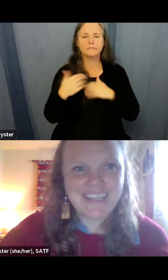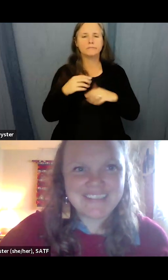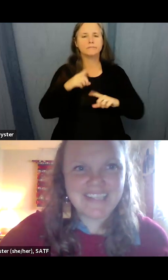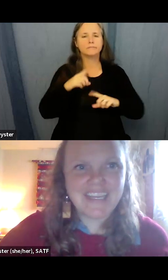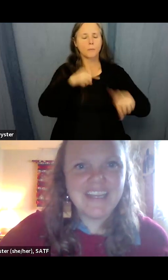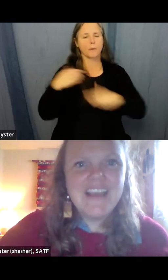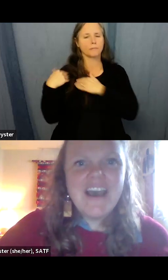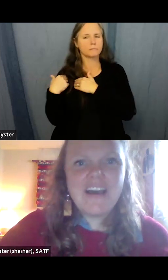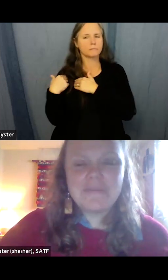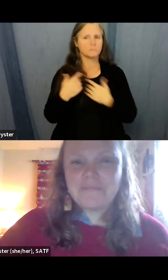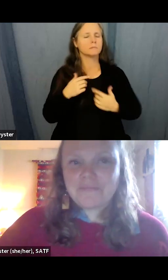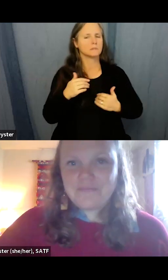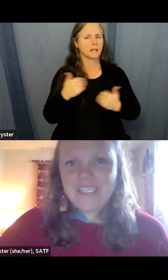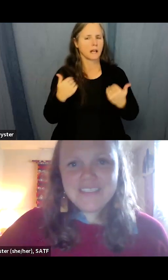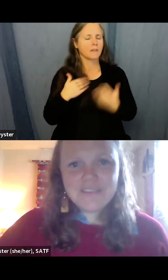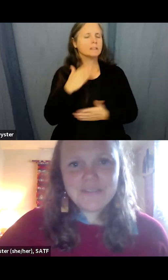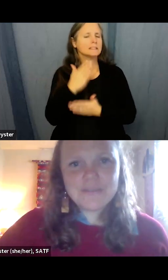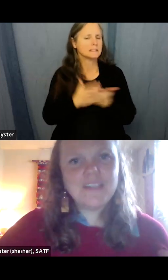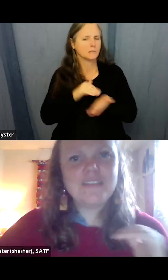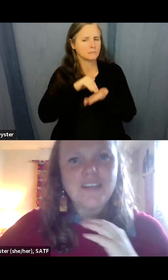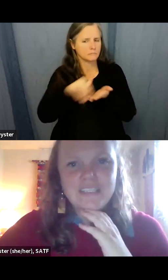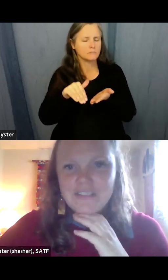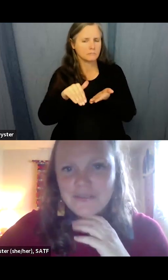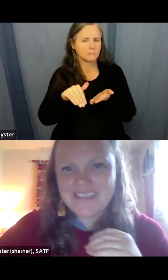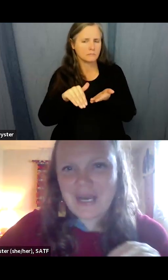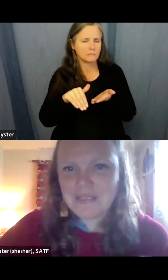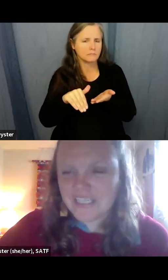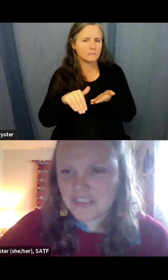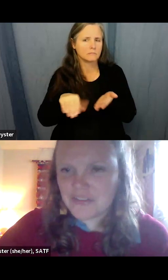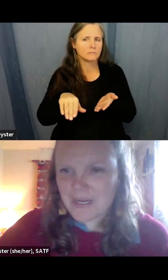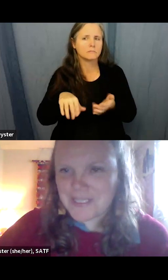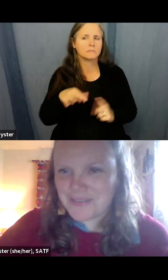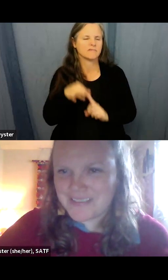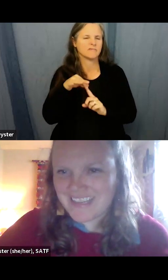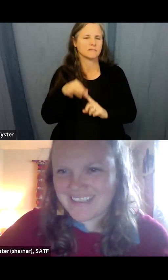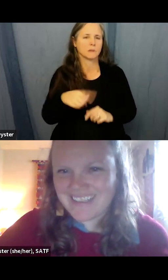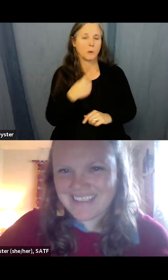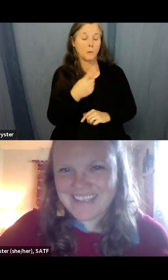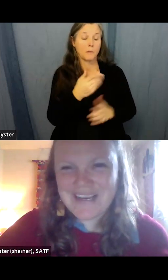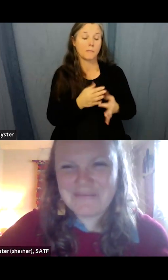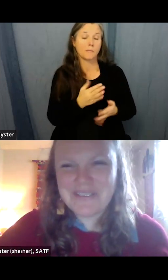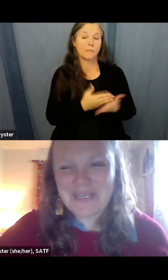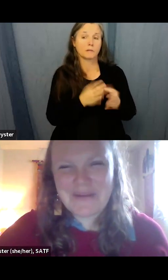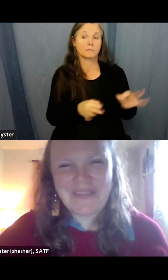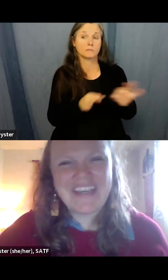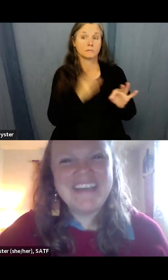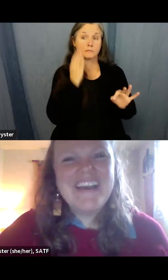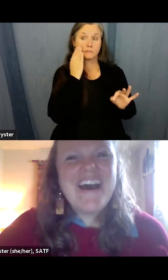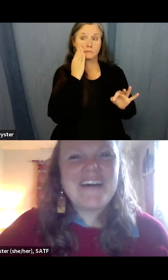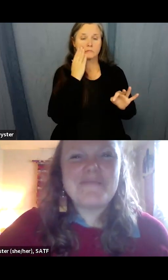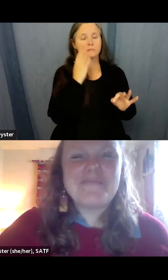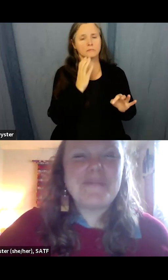mentioned on that last slide, different folks, sorry, I just noticed that obligations dropped onto a second line. Sorry about